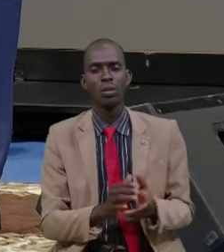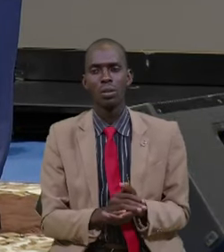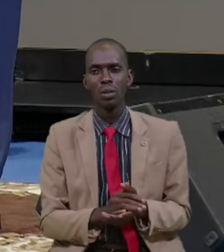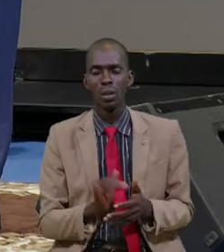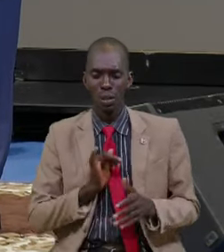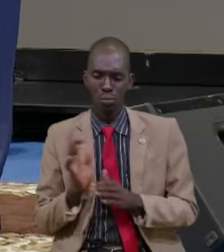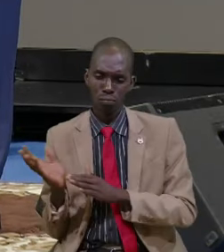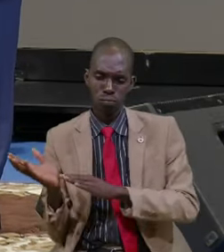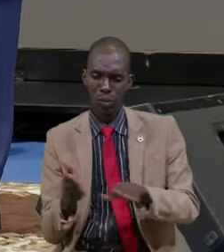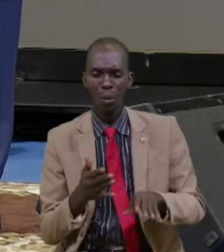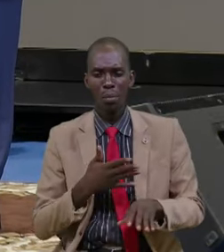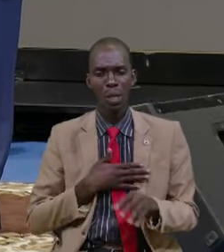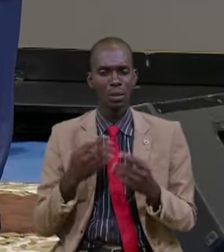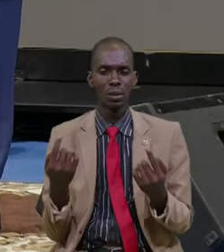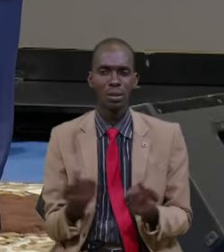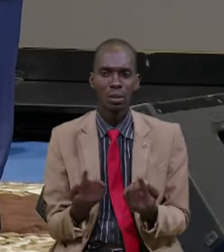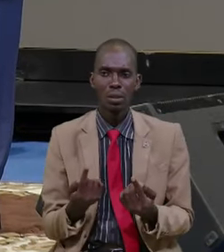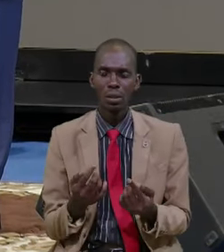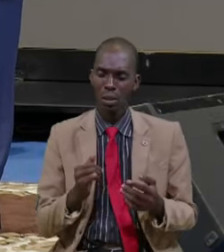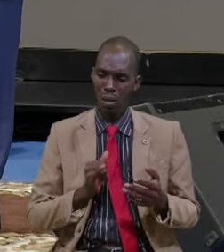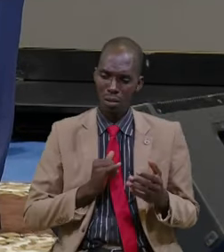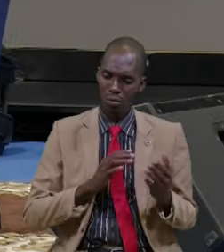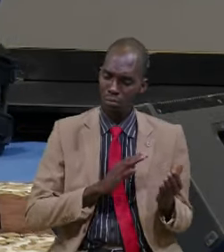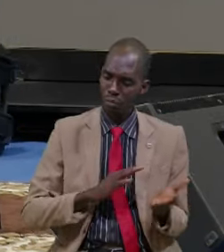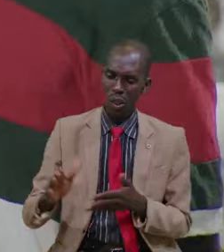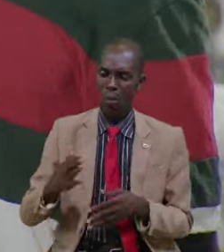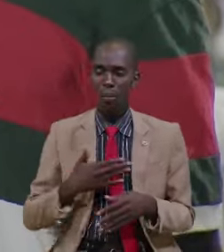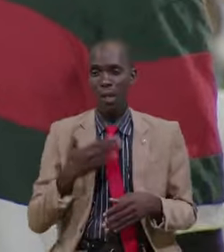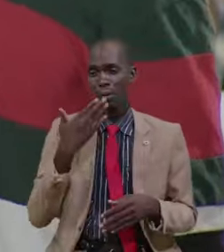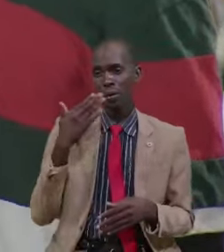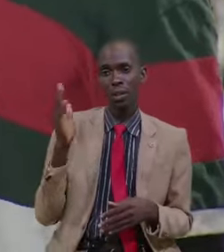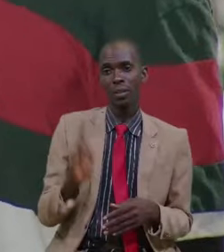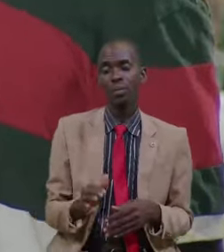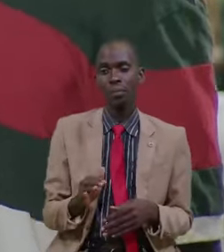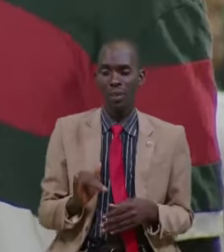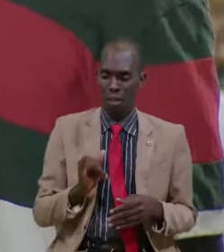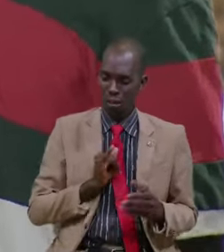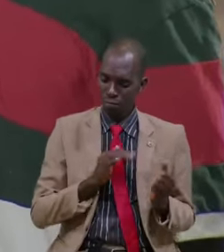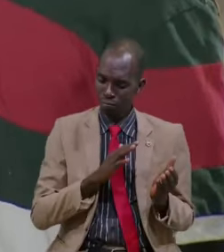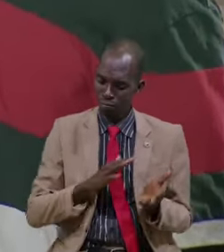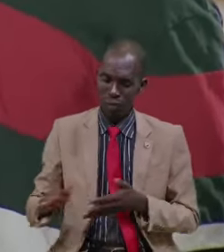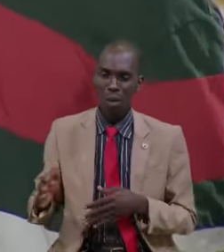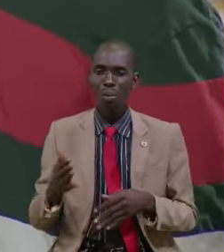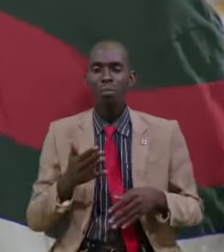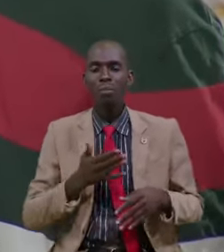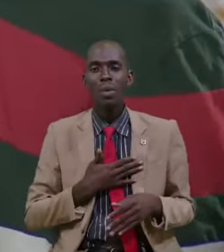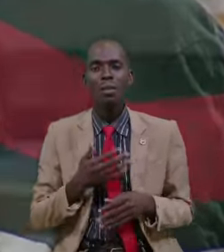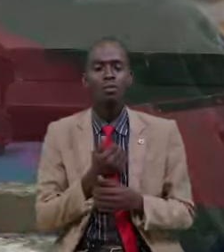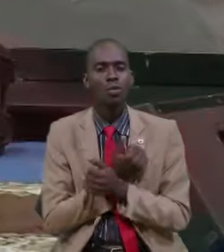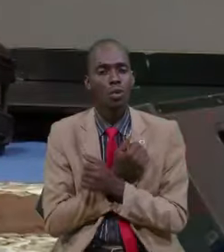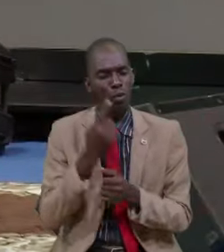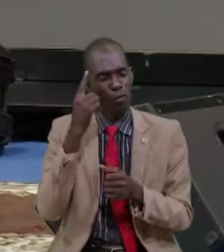sin. I abandon my evil. I abandon my pornography.